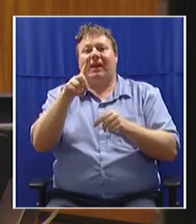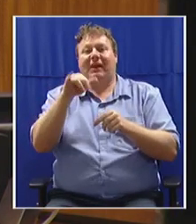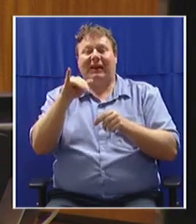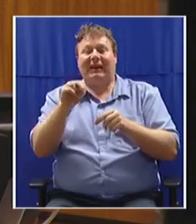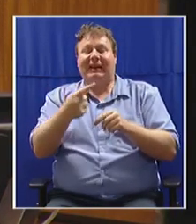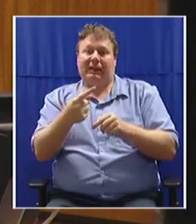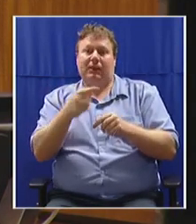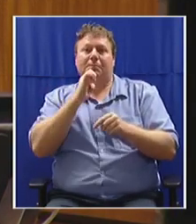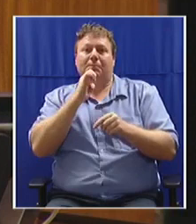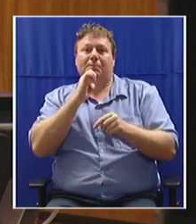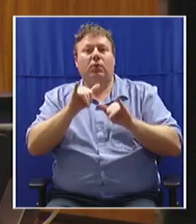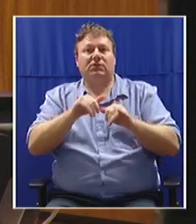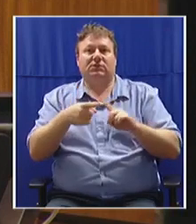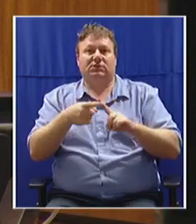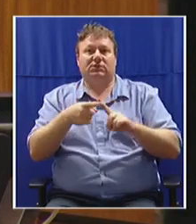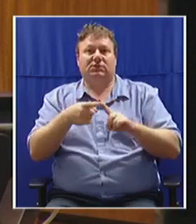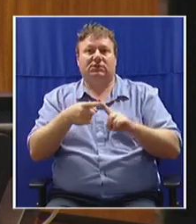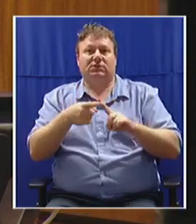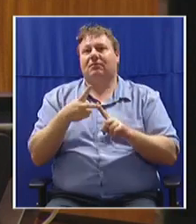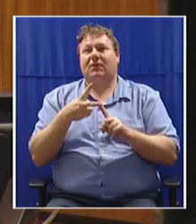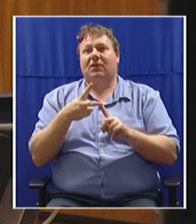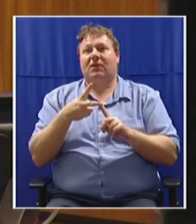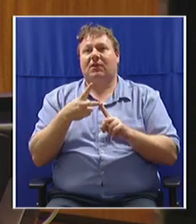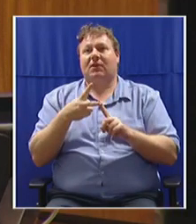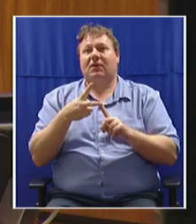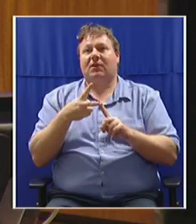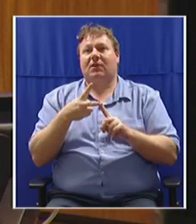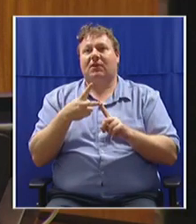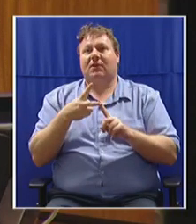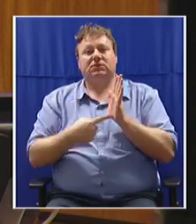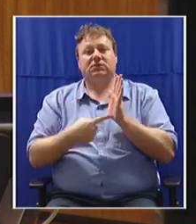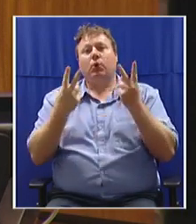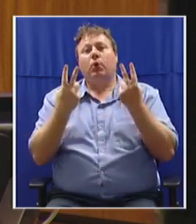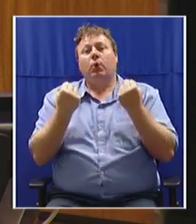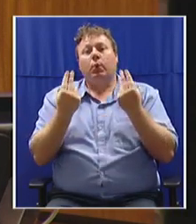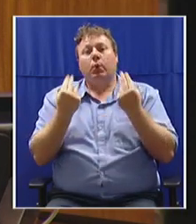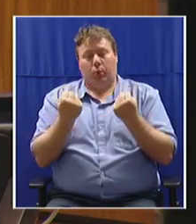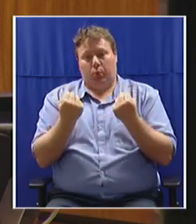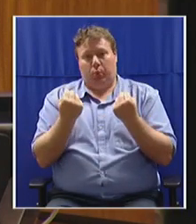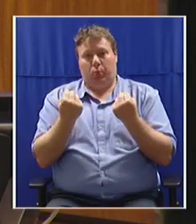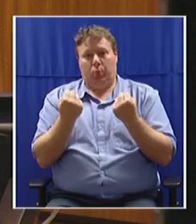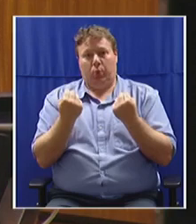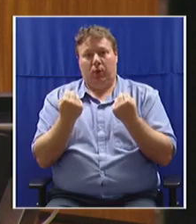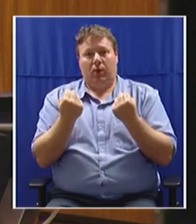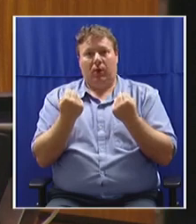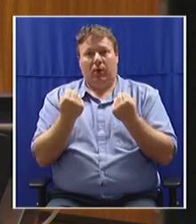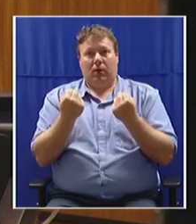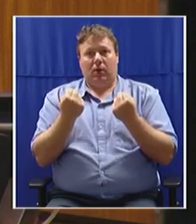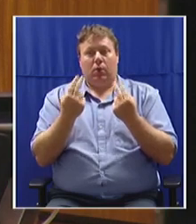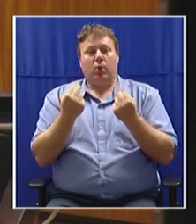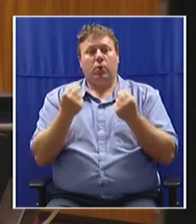Secondly, you do have a rule that says when any matter is pending a judicial decision, it's very